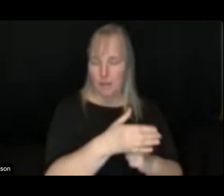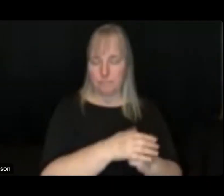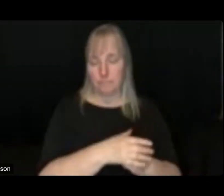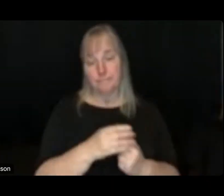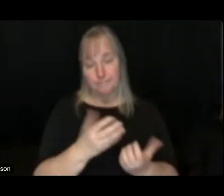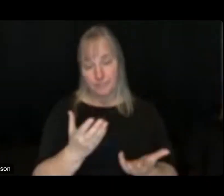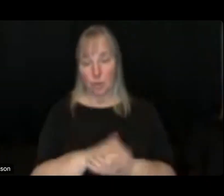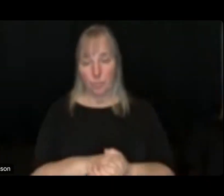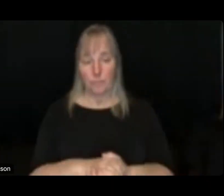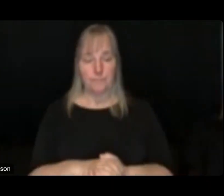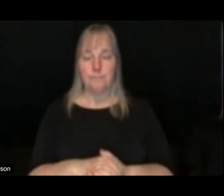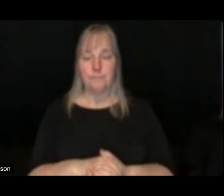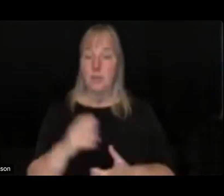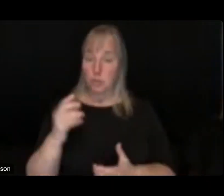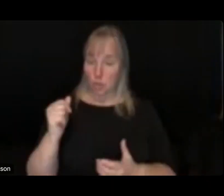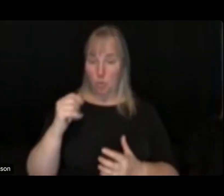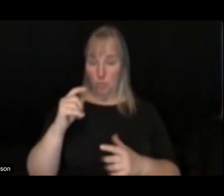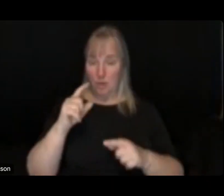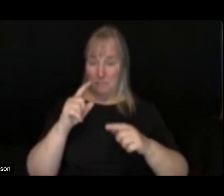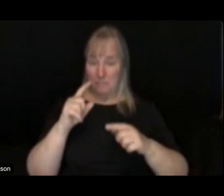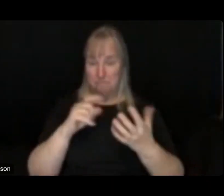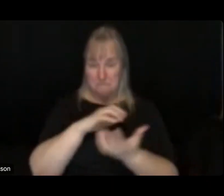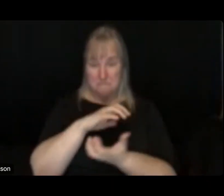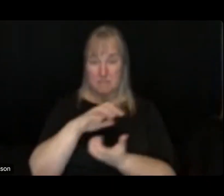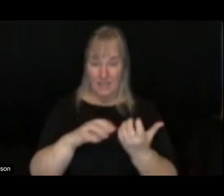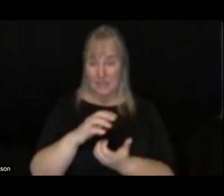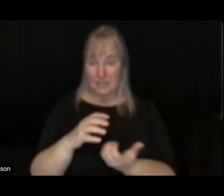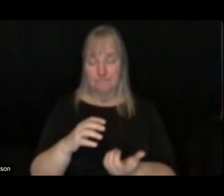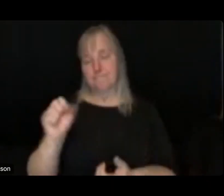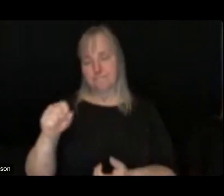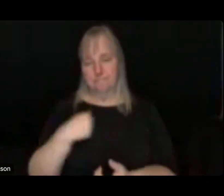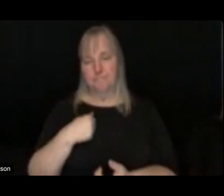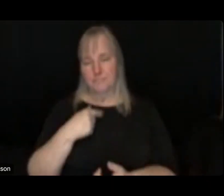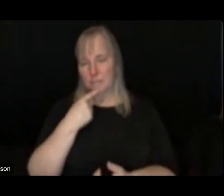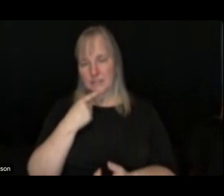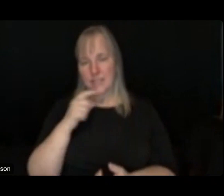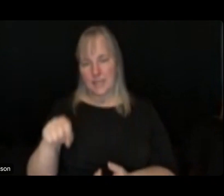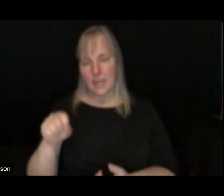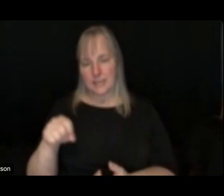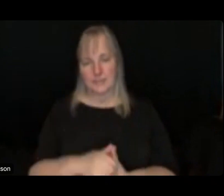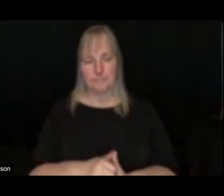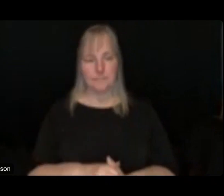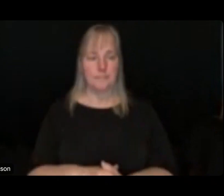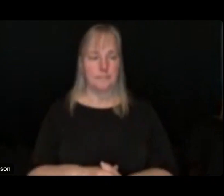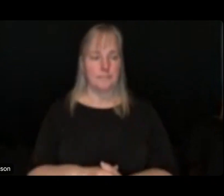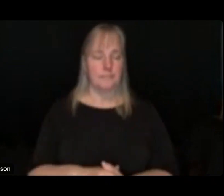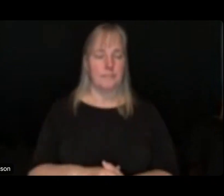of mixed feeling there. I would say so. Yeah. I would agree with